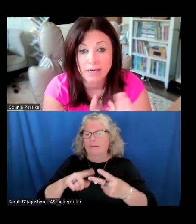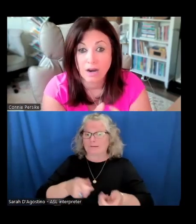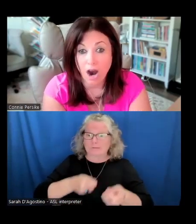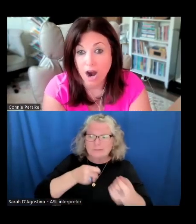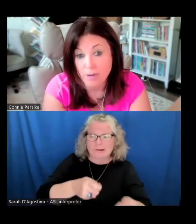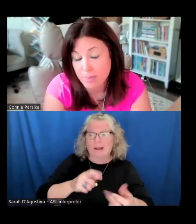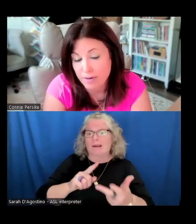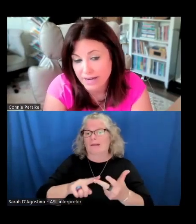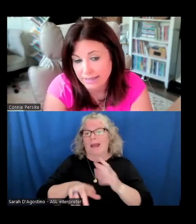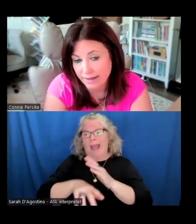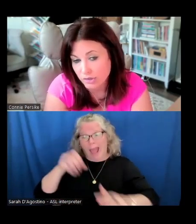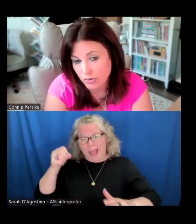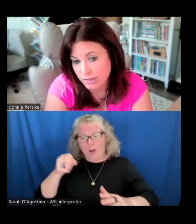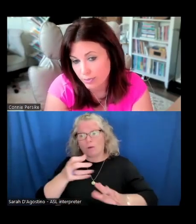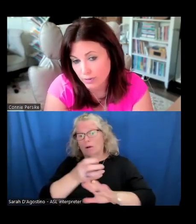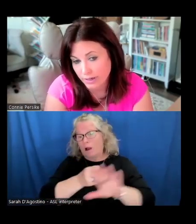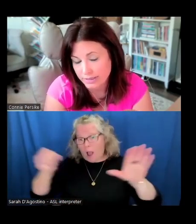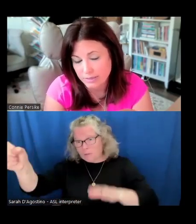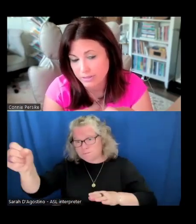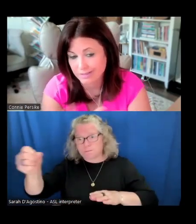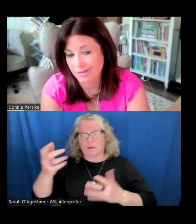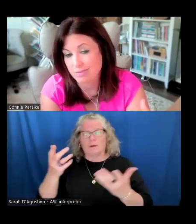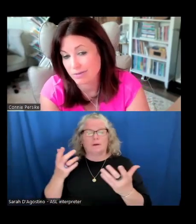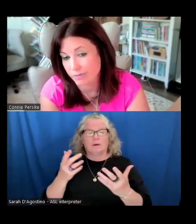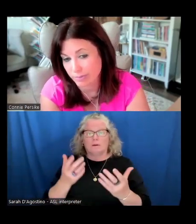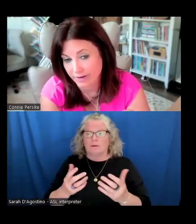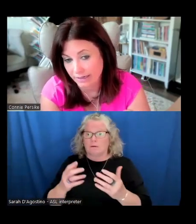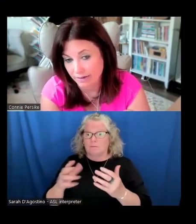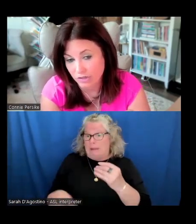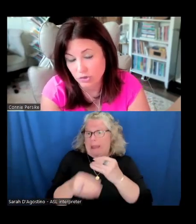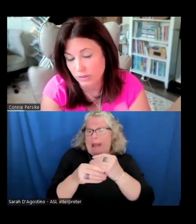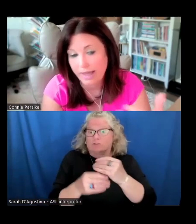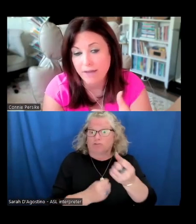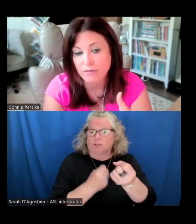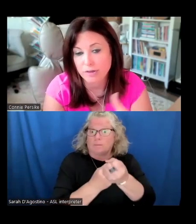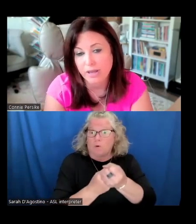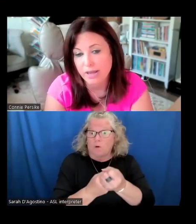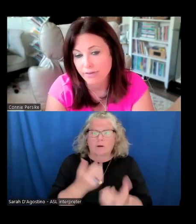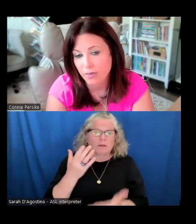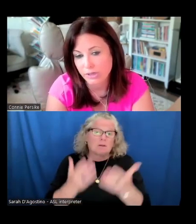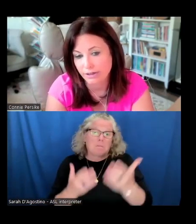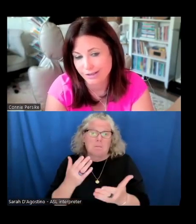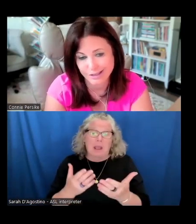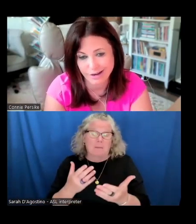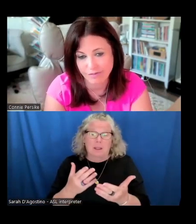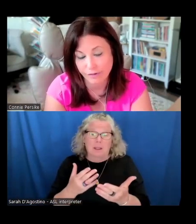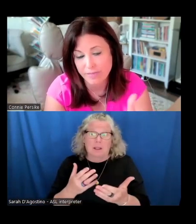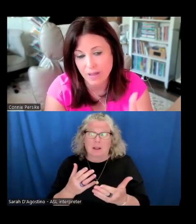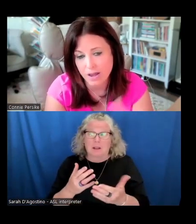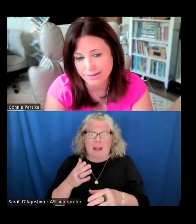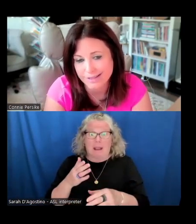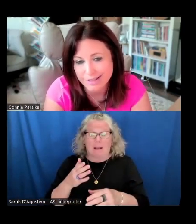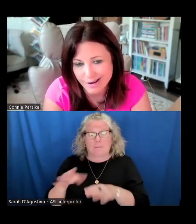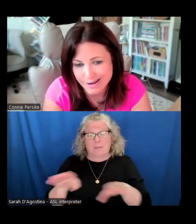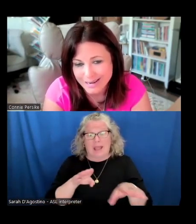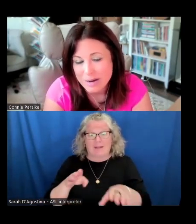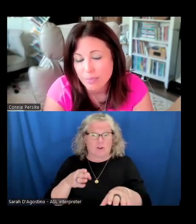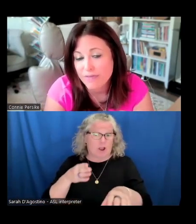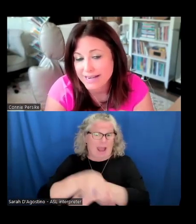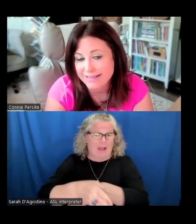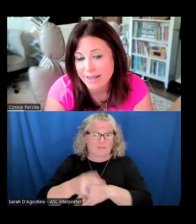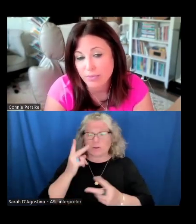environment? Are we providing extra supports? Because maybe if we're providing a visual after the behavior, we could instead flip that and